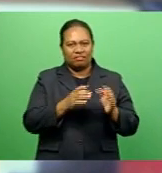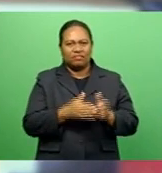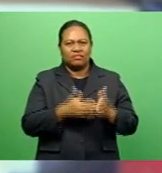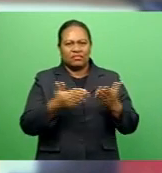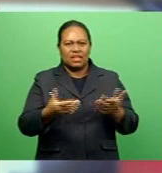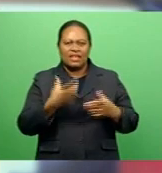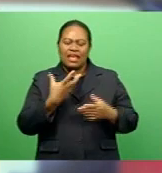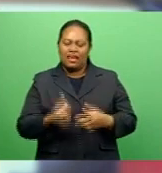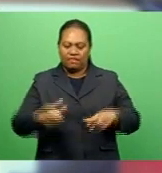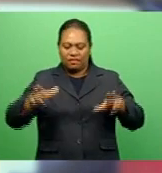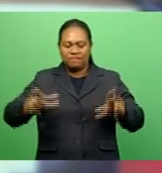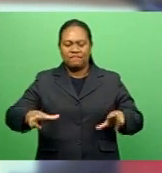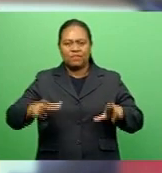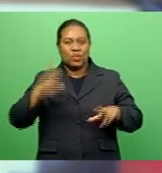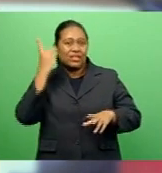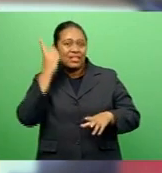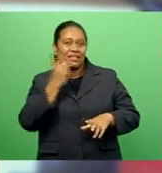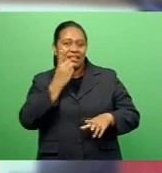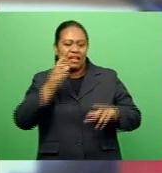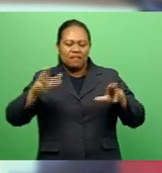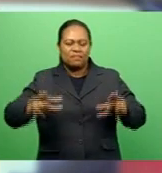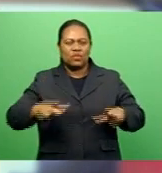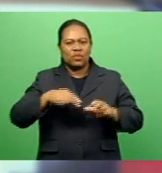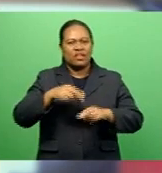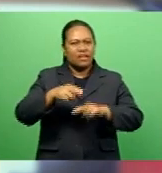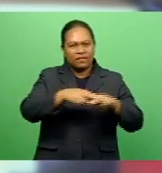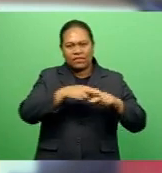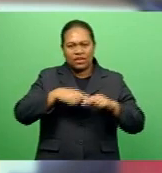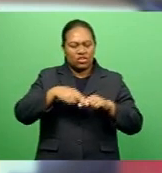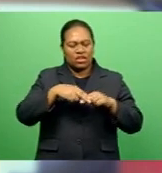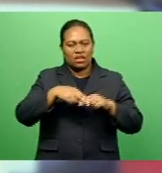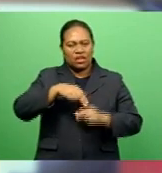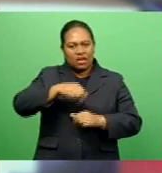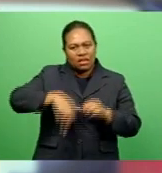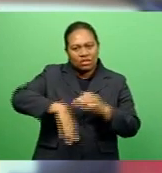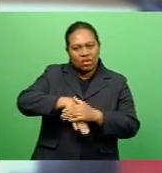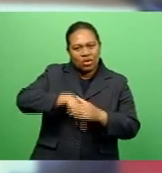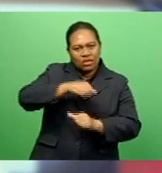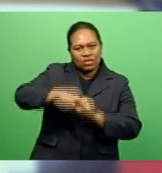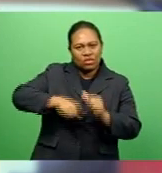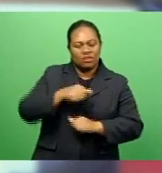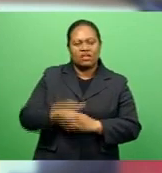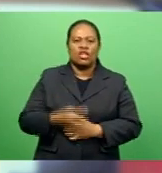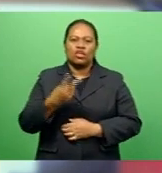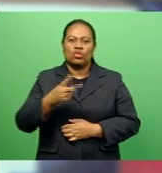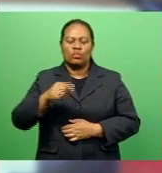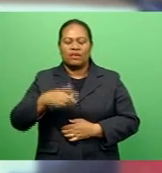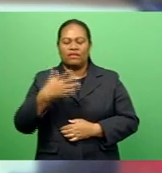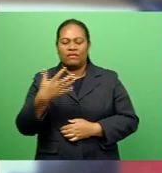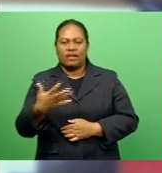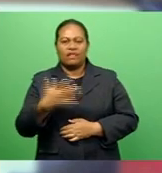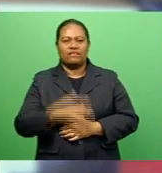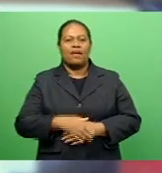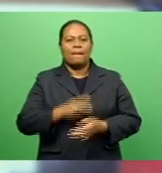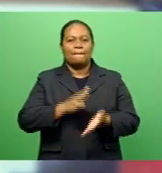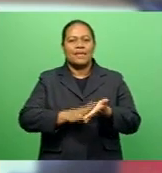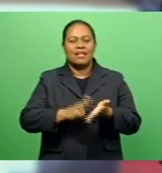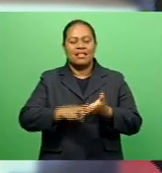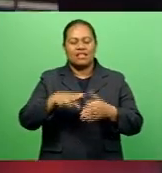a 3-year deal with the Fiji Football Association worth $2.85 million. Tali Materukula has